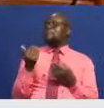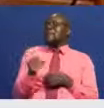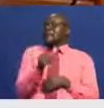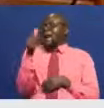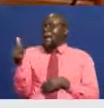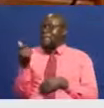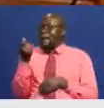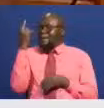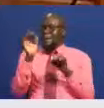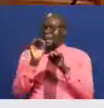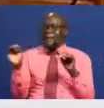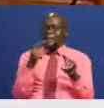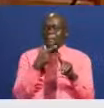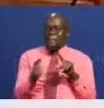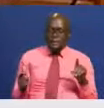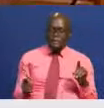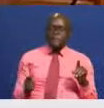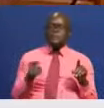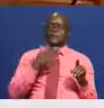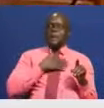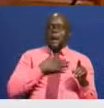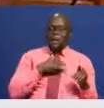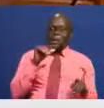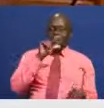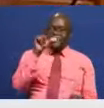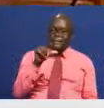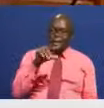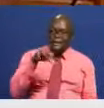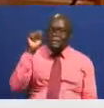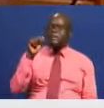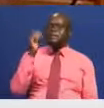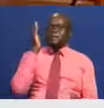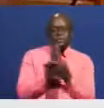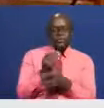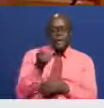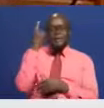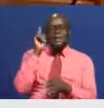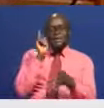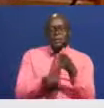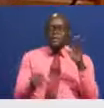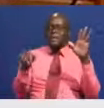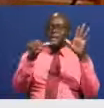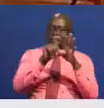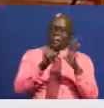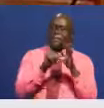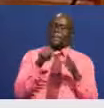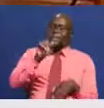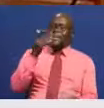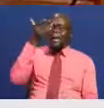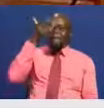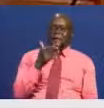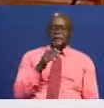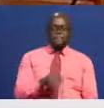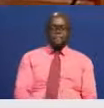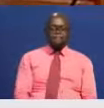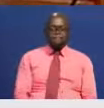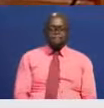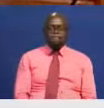adults don't understand. Our Gen Z have really understood what is bedeviling them. Mr. Speaker,